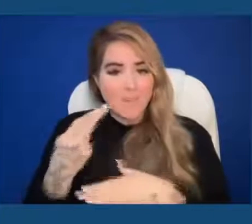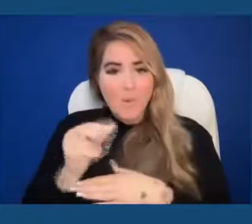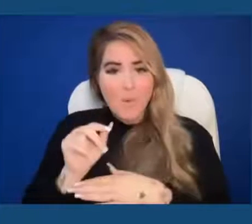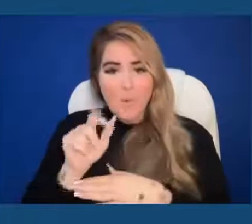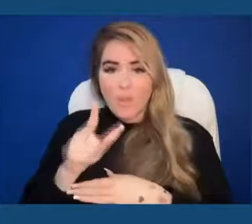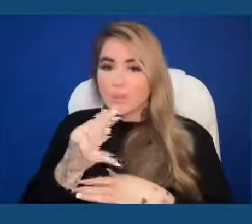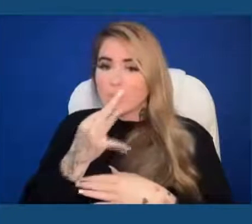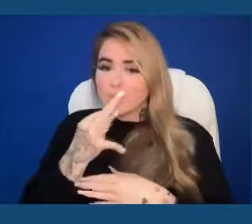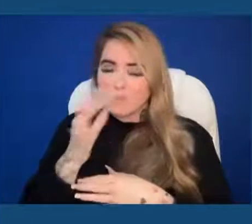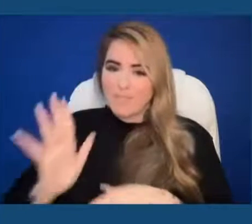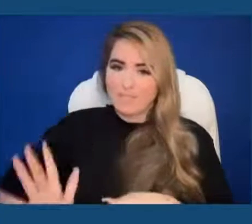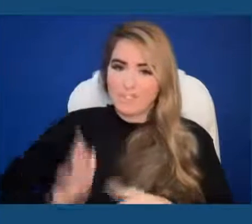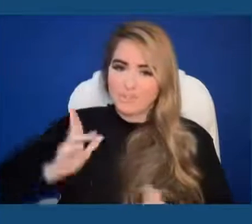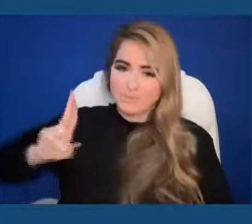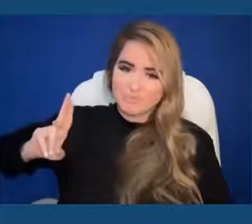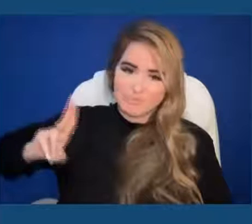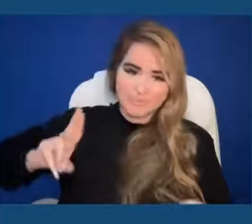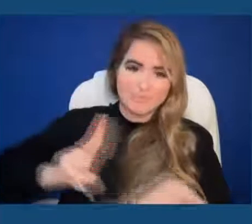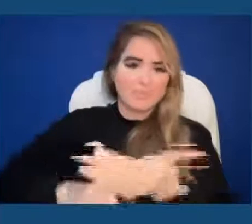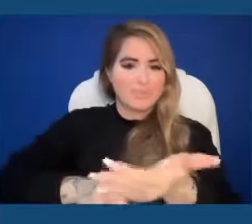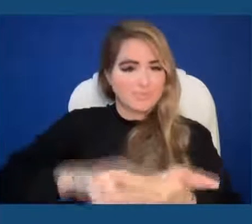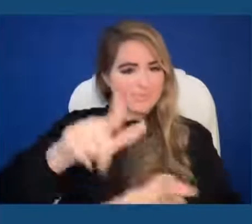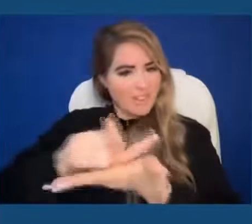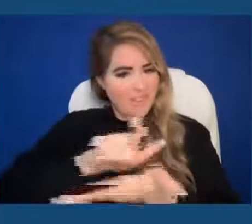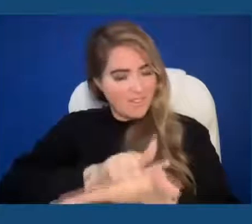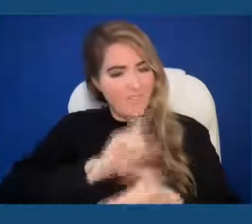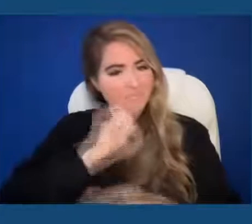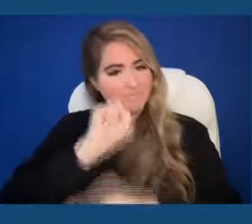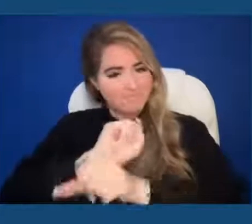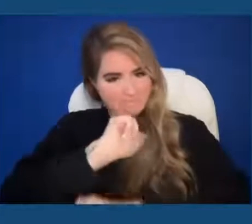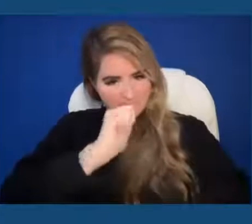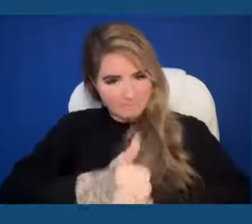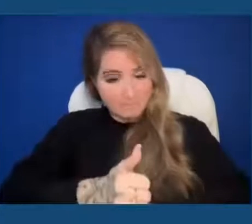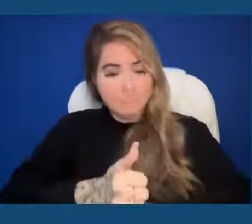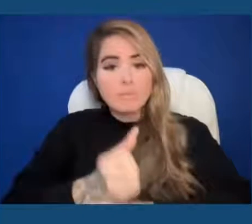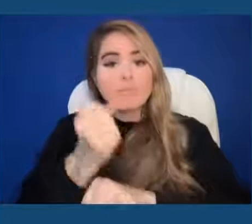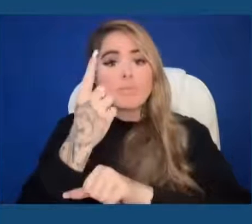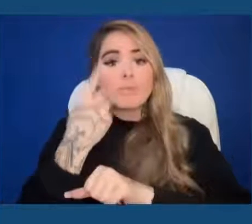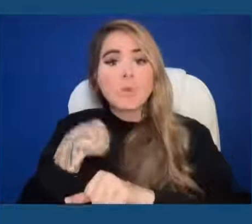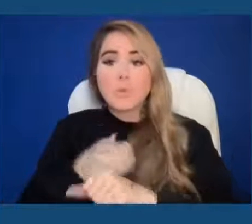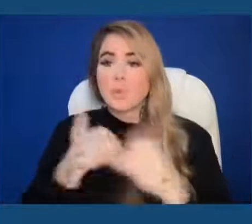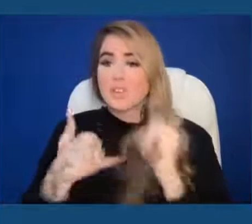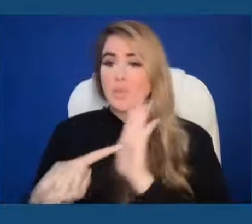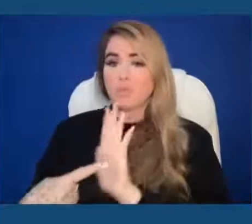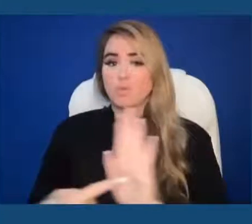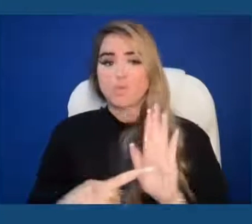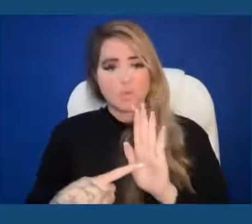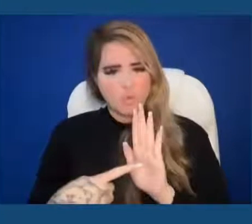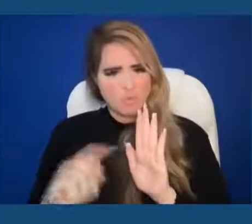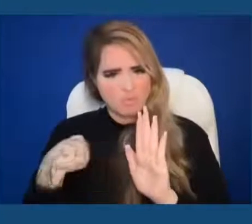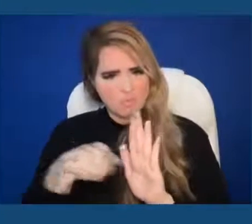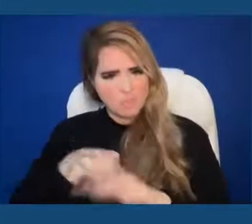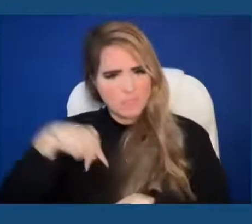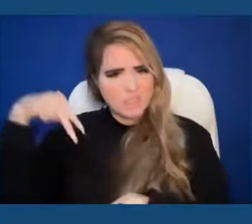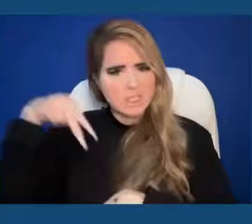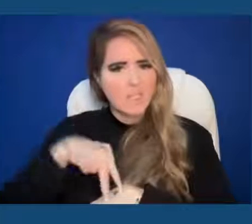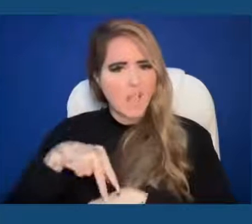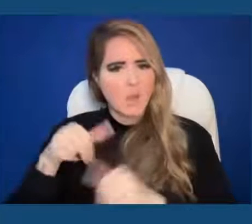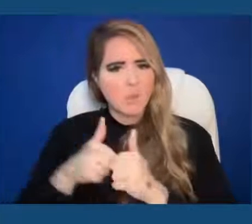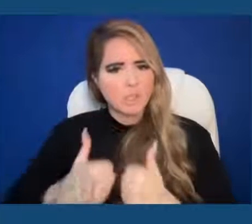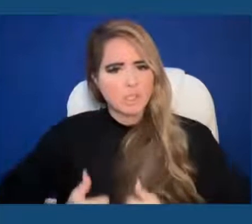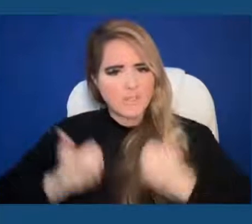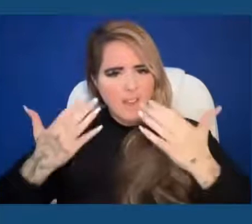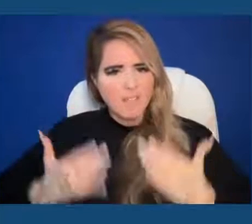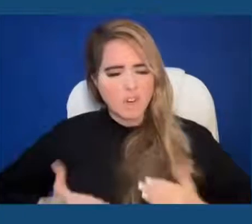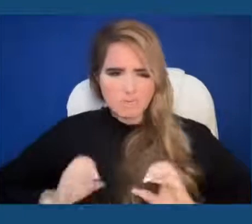signs Melanie's law. And today, we're sending a clear message that we stand with survivors and reaffirm